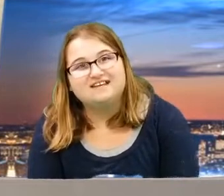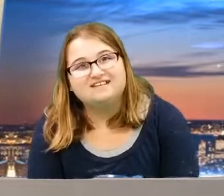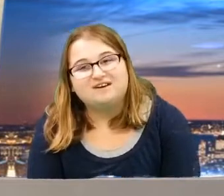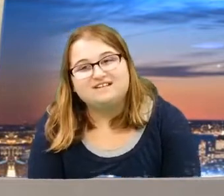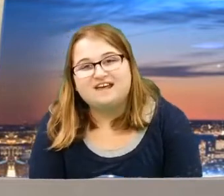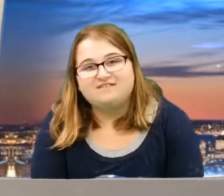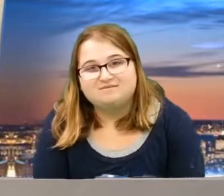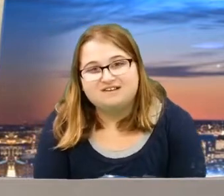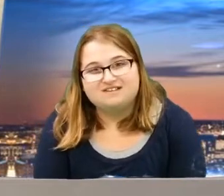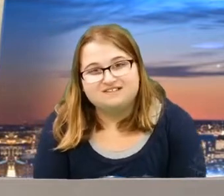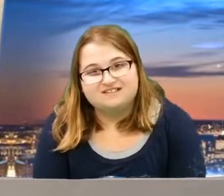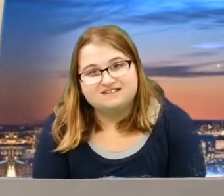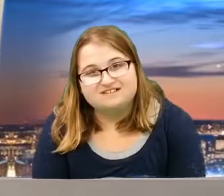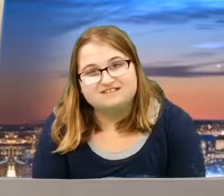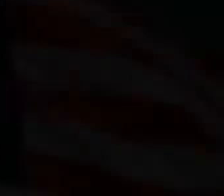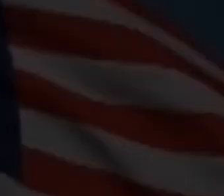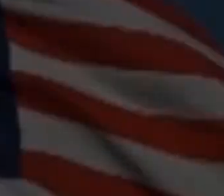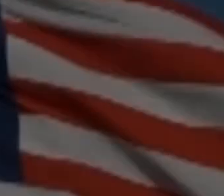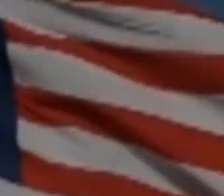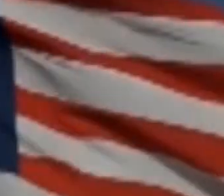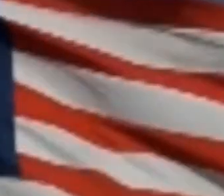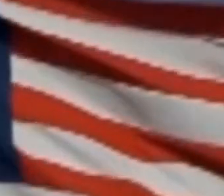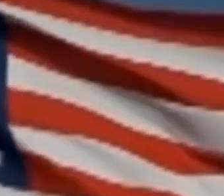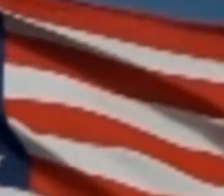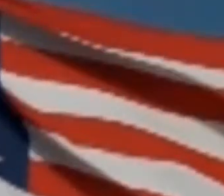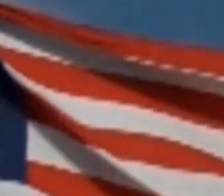4th, 2019. Please stand for the Pledge of Allegiance.